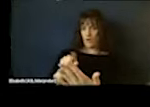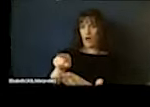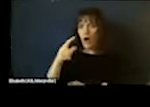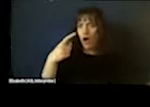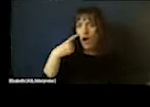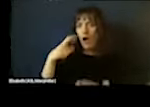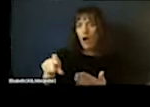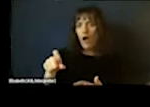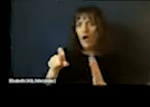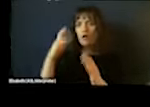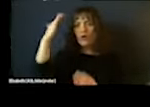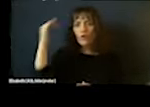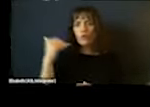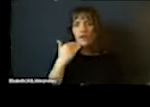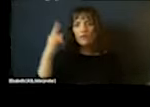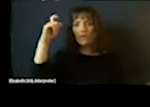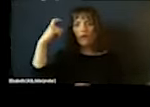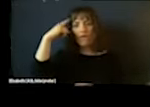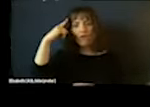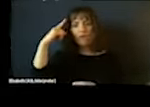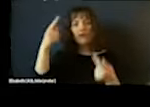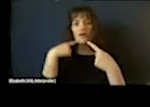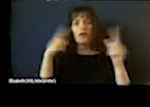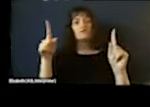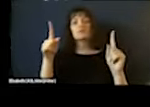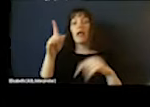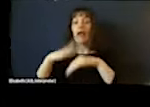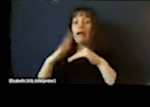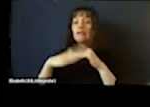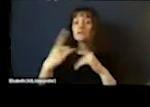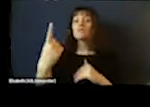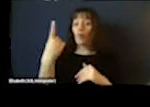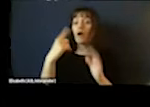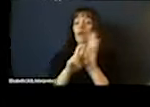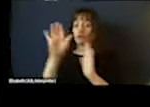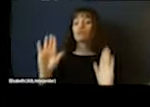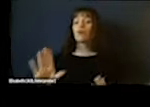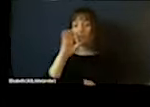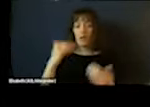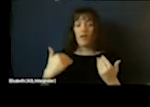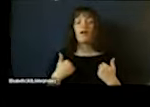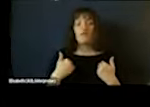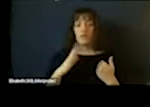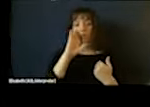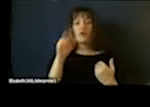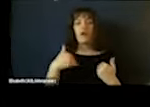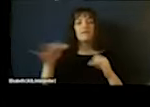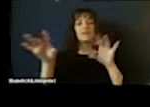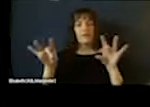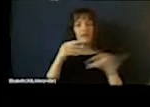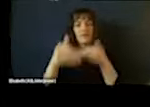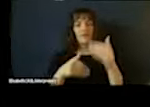at least one astronaut in the future. And we will have a selection process from the 2006. And when I read